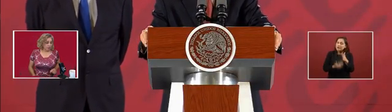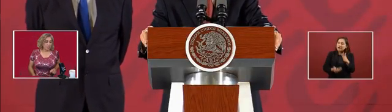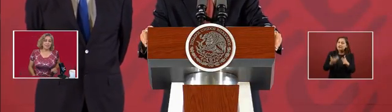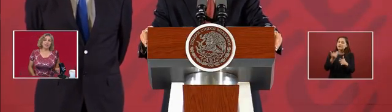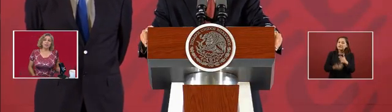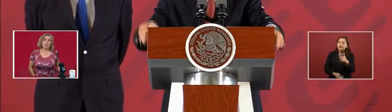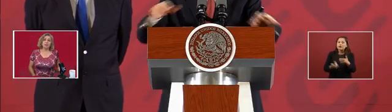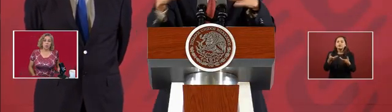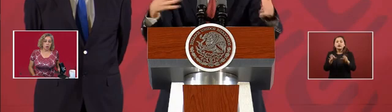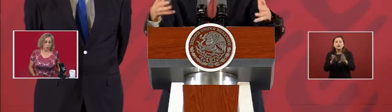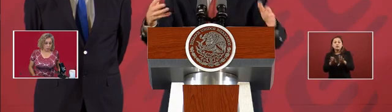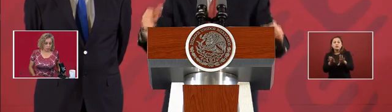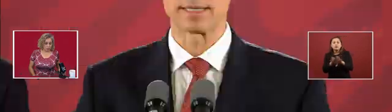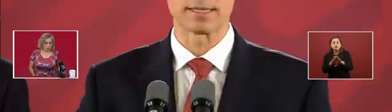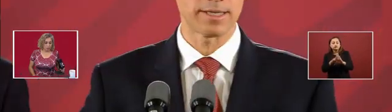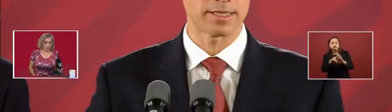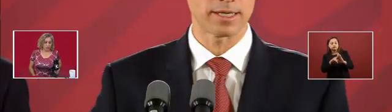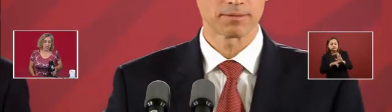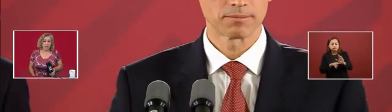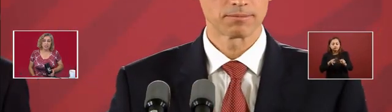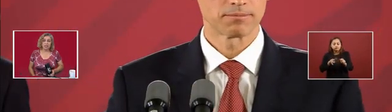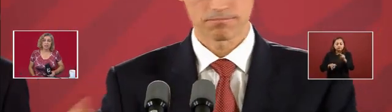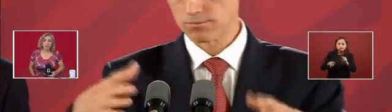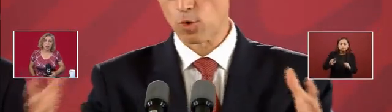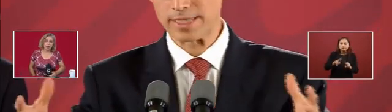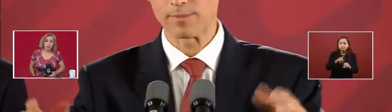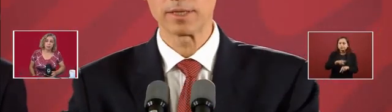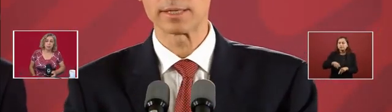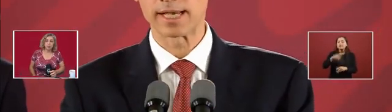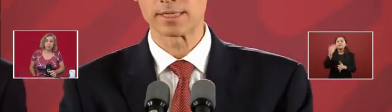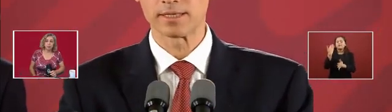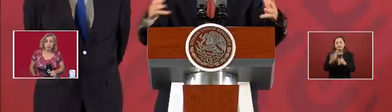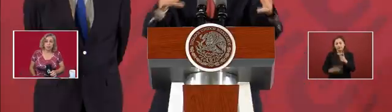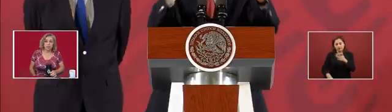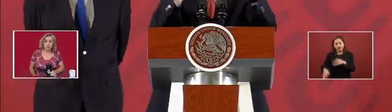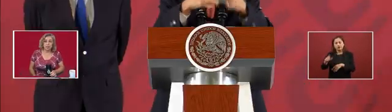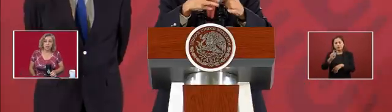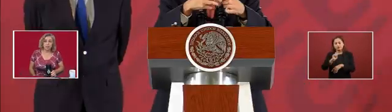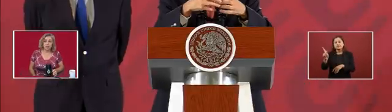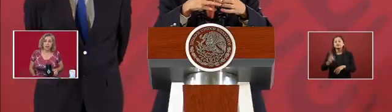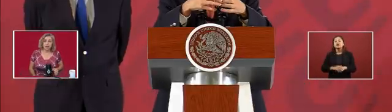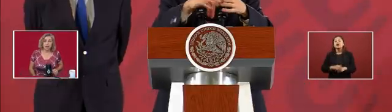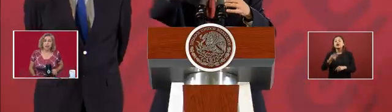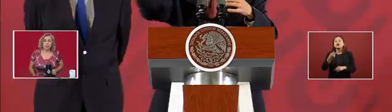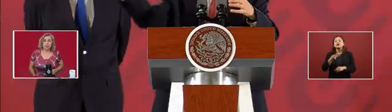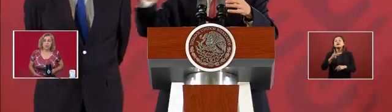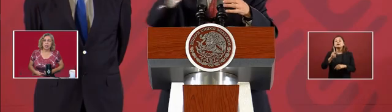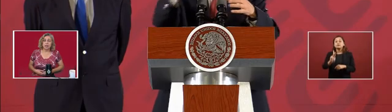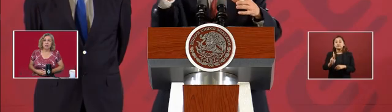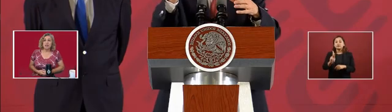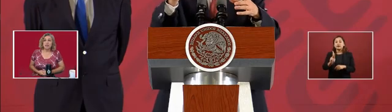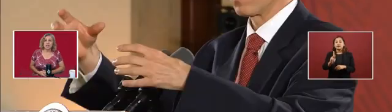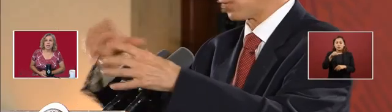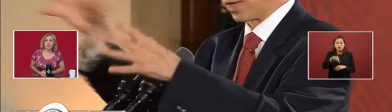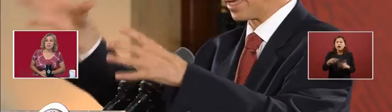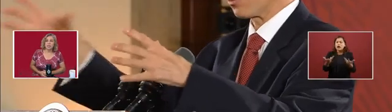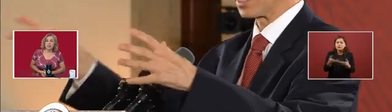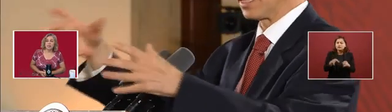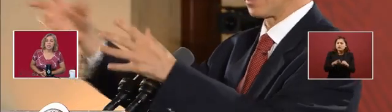monitor, which are financed primarily with the state secretaries, with using